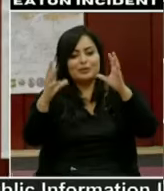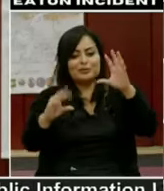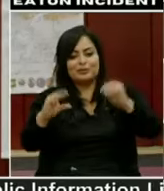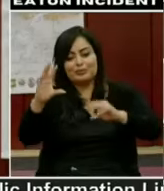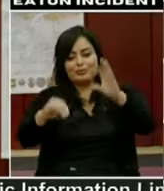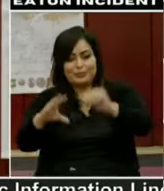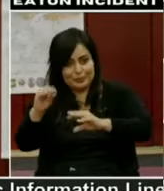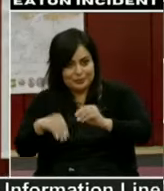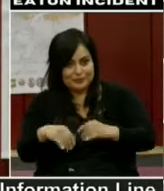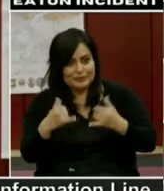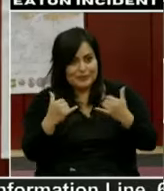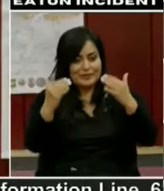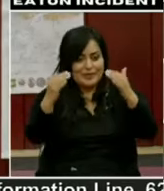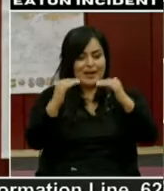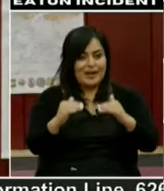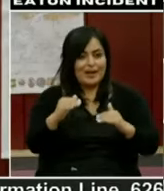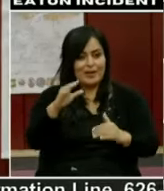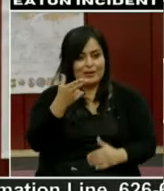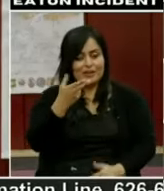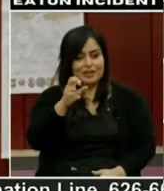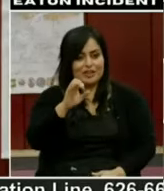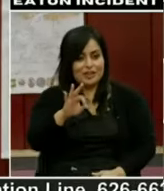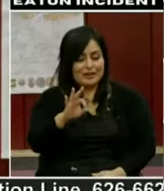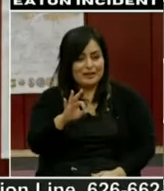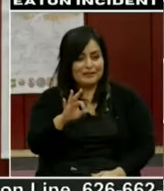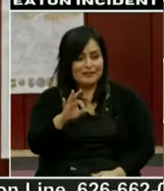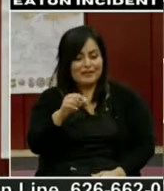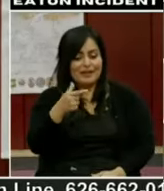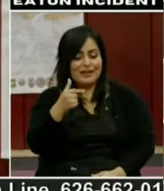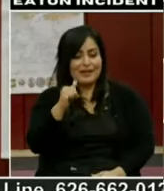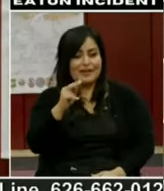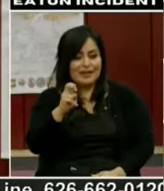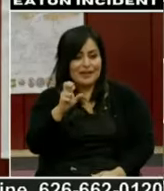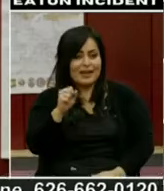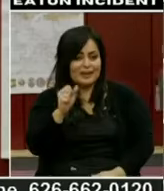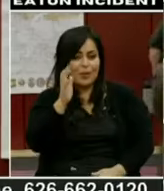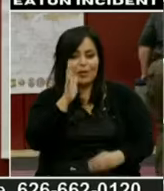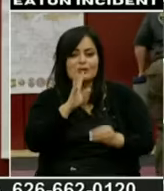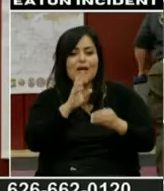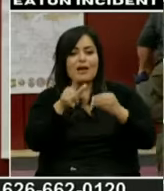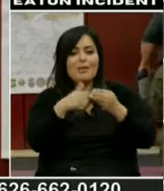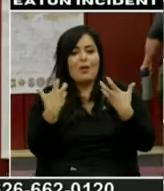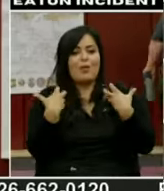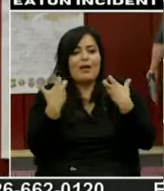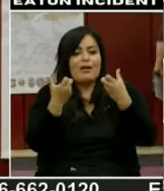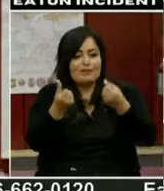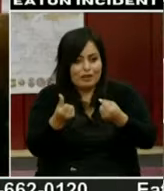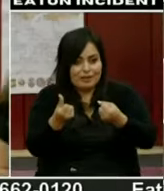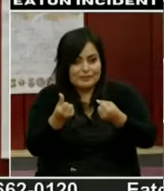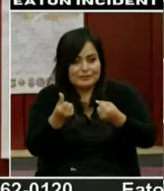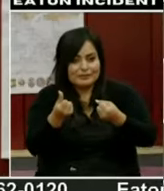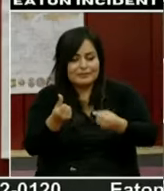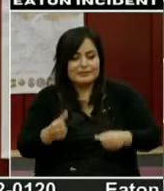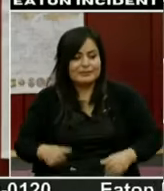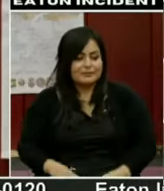Section Chief Jed Gaines, who's going to talk about the operational recovery efforts we've been doing.